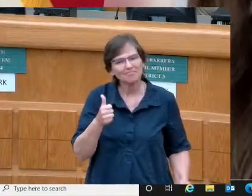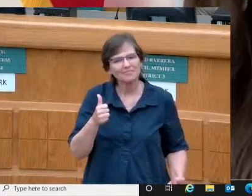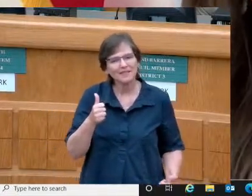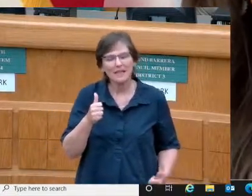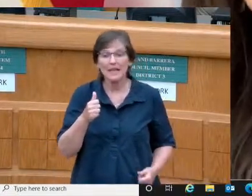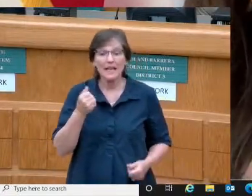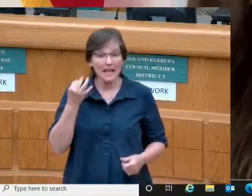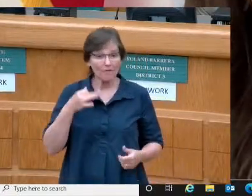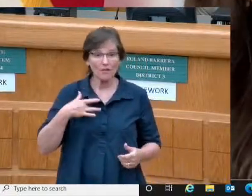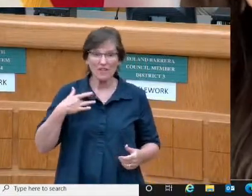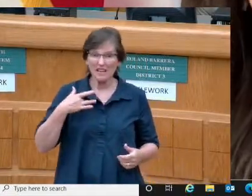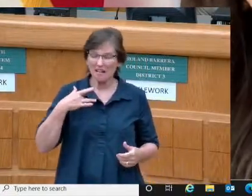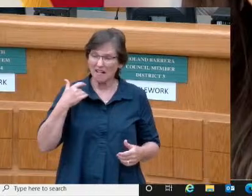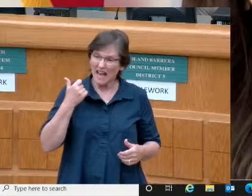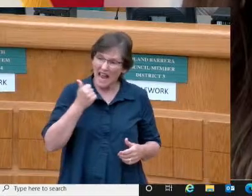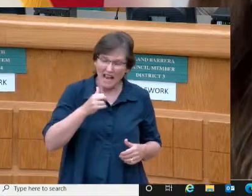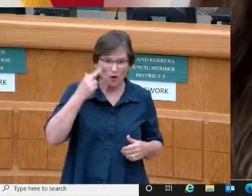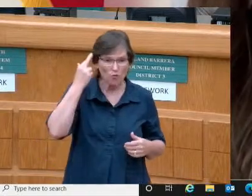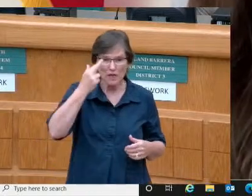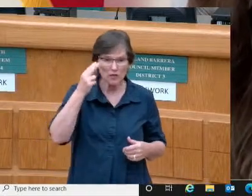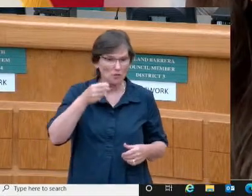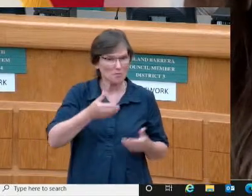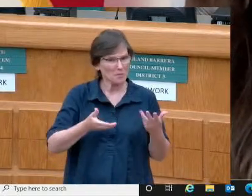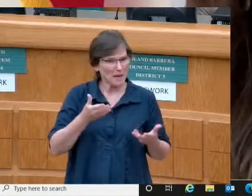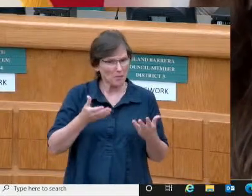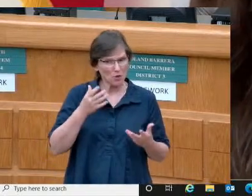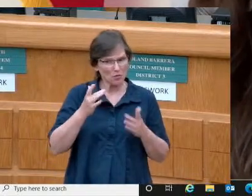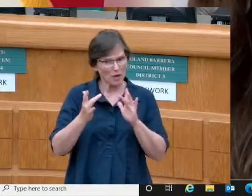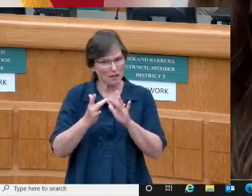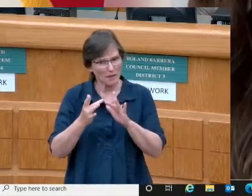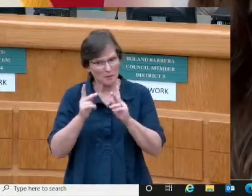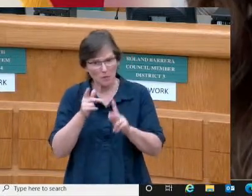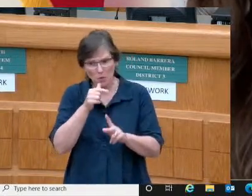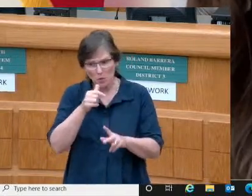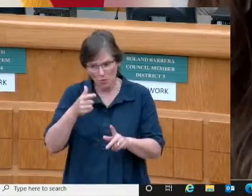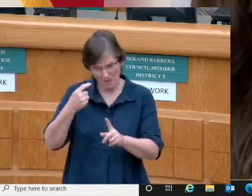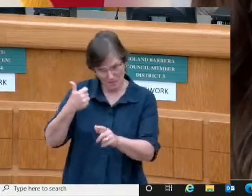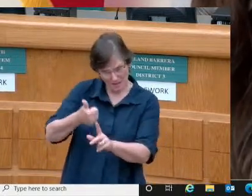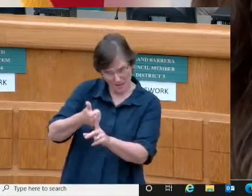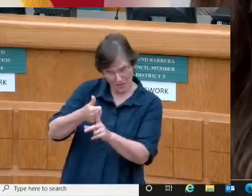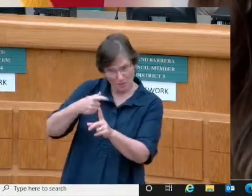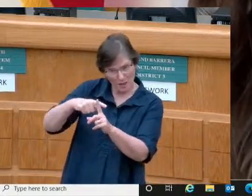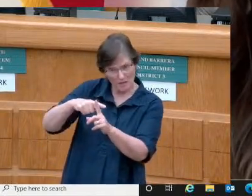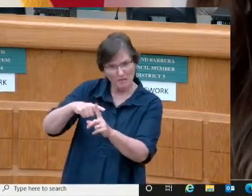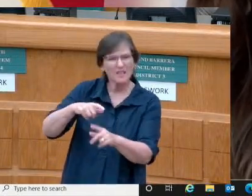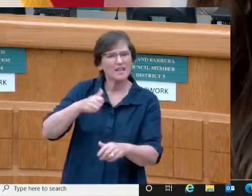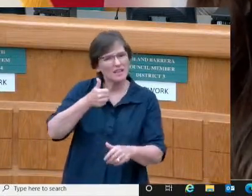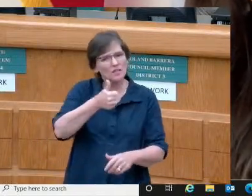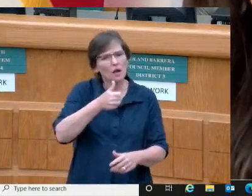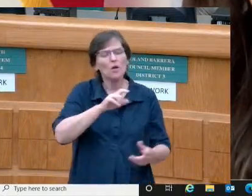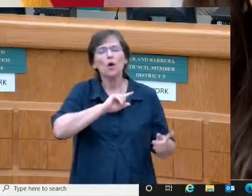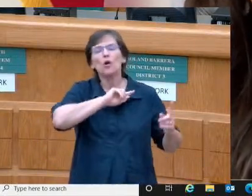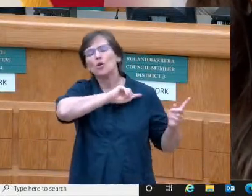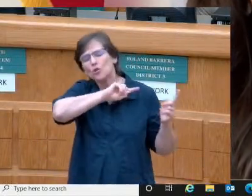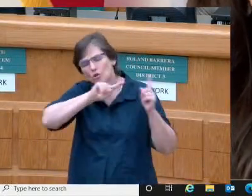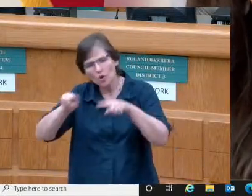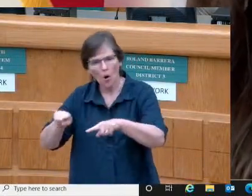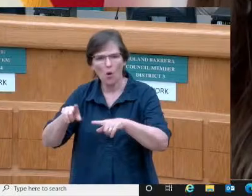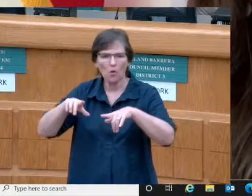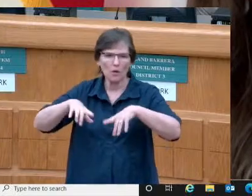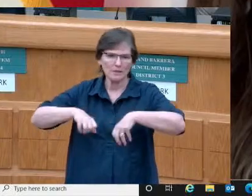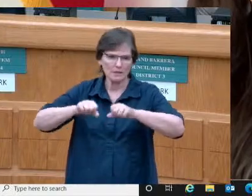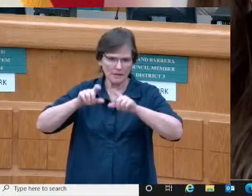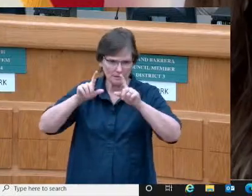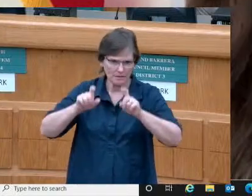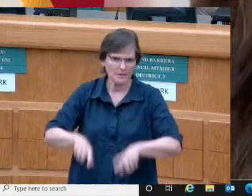If you have mild symptoms, go get this test. I'm just giving you the easiest way to get it. First come, first serve at the American Bank Center for the next 2 days,